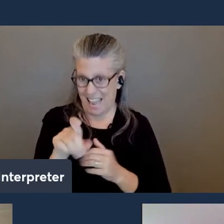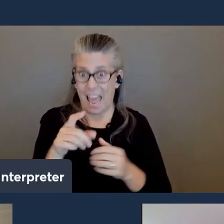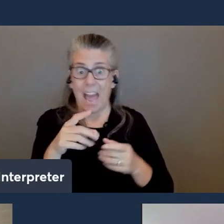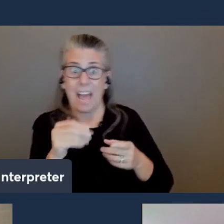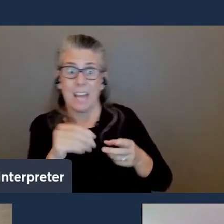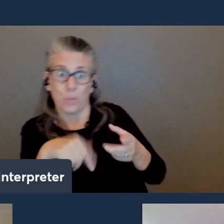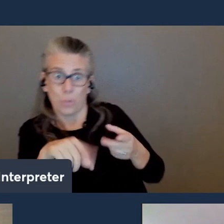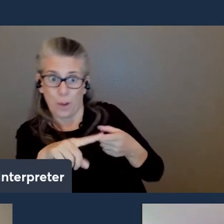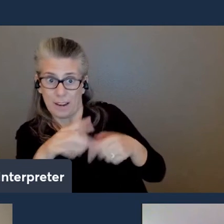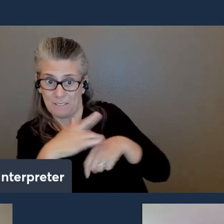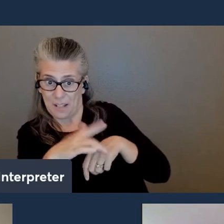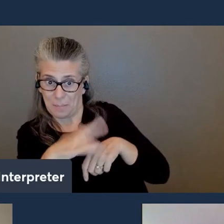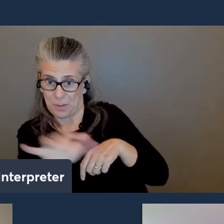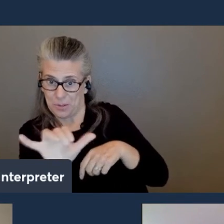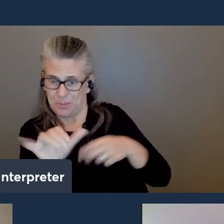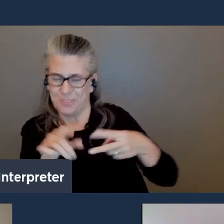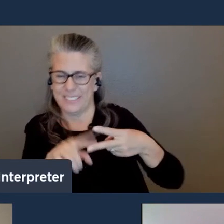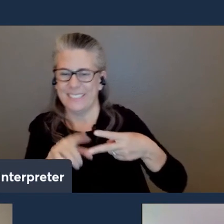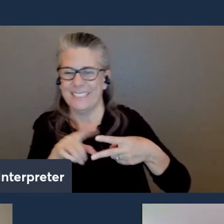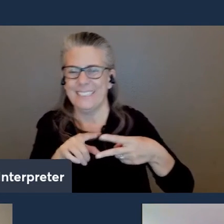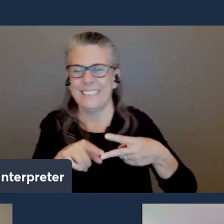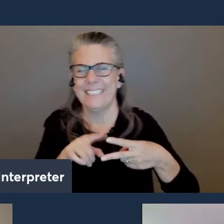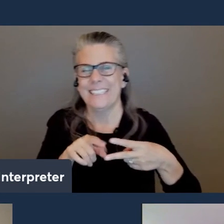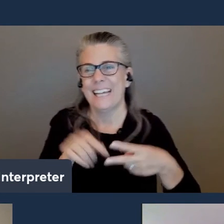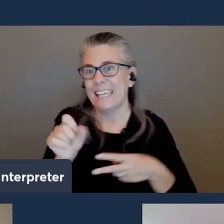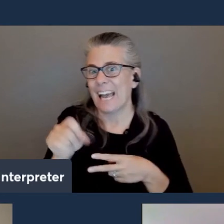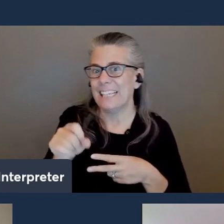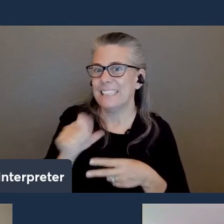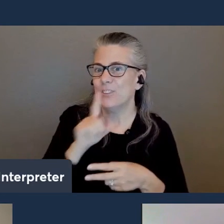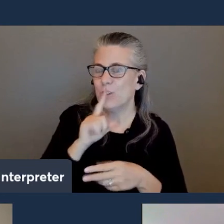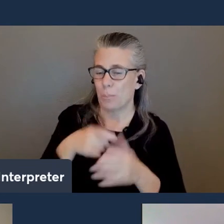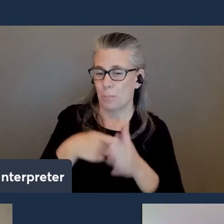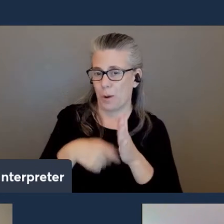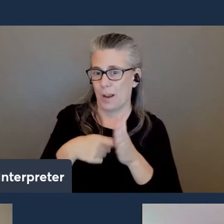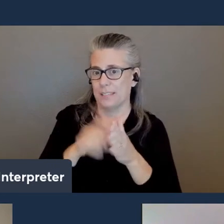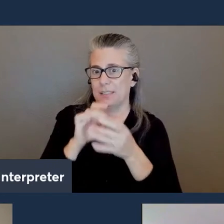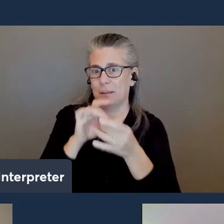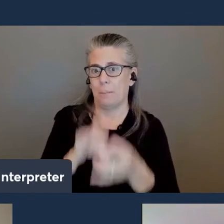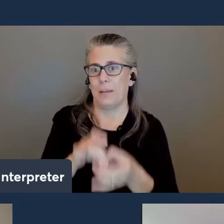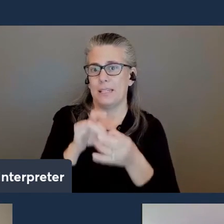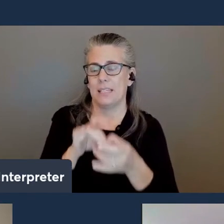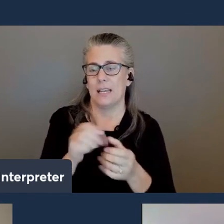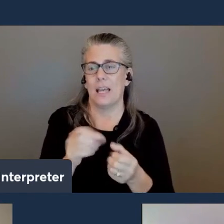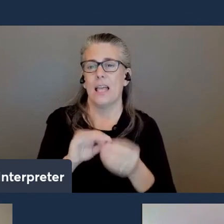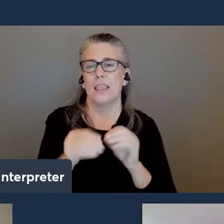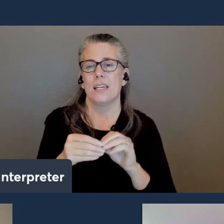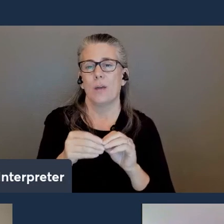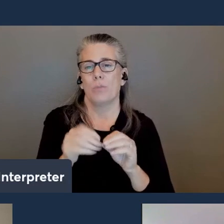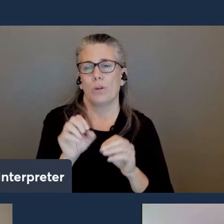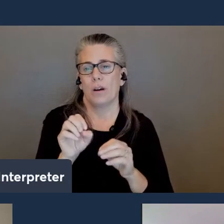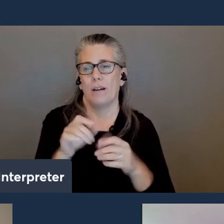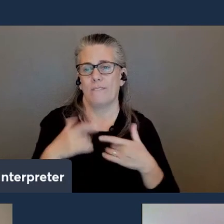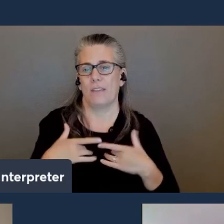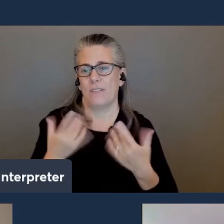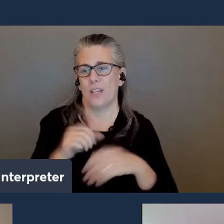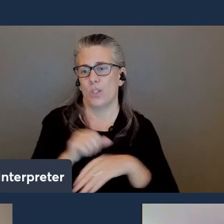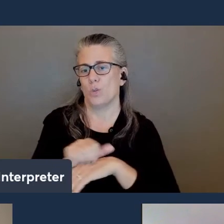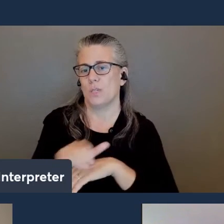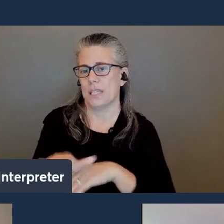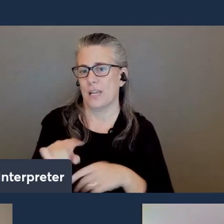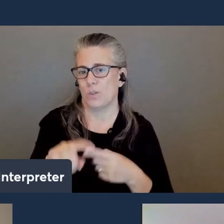available? Yeah. Yeah, the pricing is based on the number of events you send to CloudWatch RUM, and it's